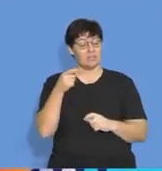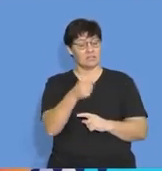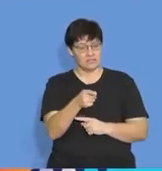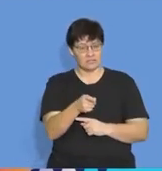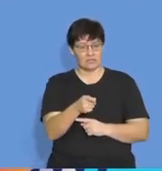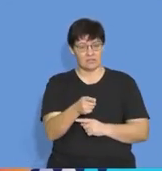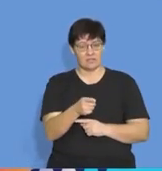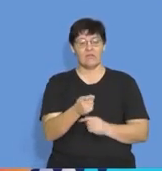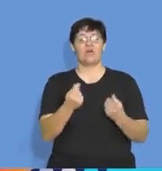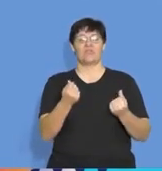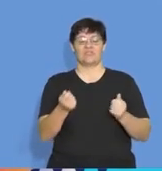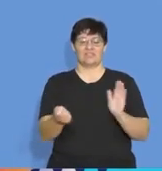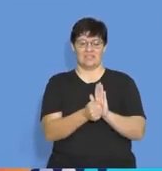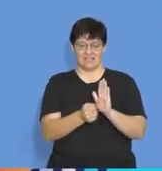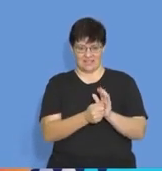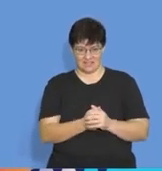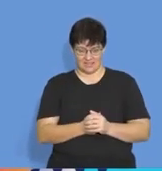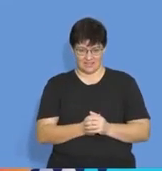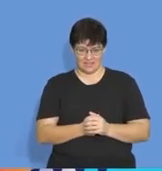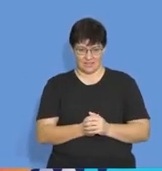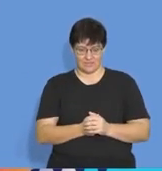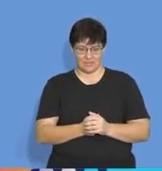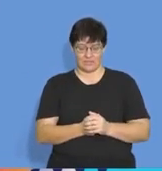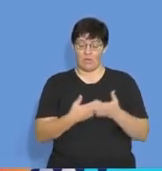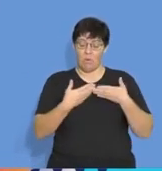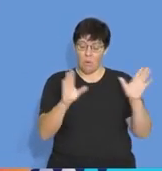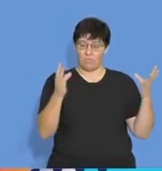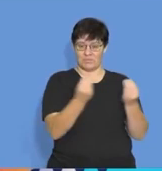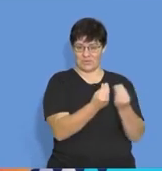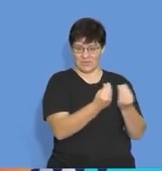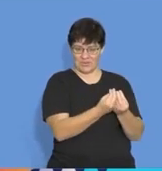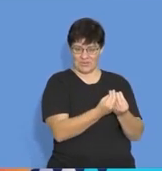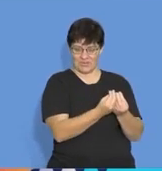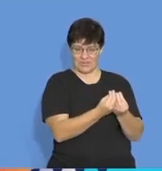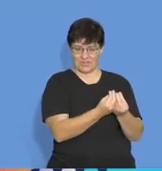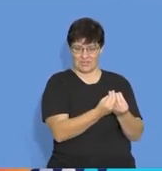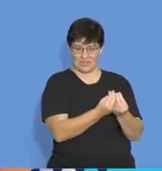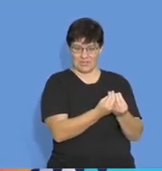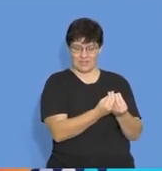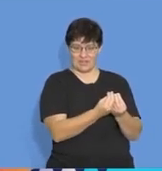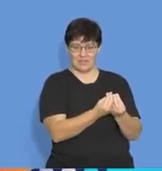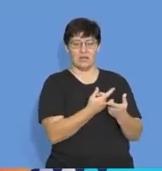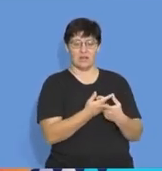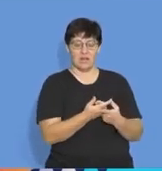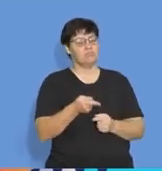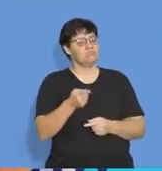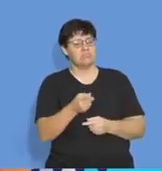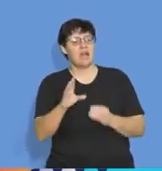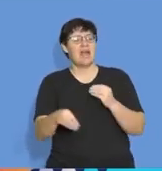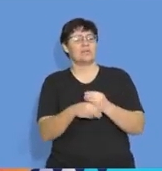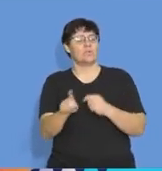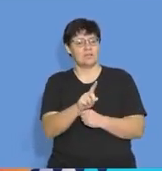my cost of sales? Number one, opening stock, right? To it, you add